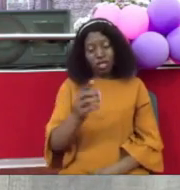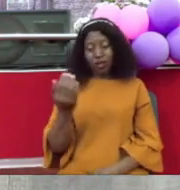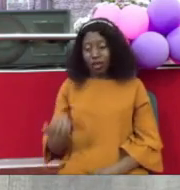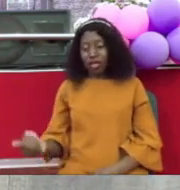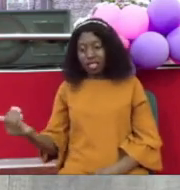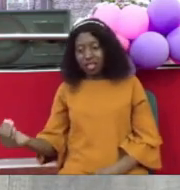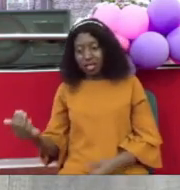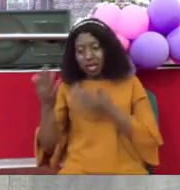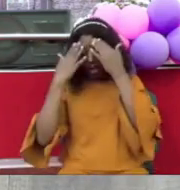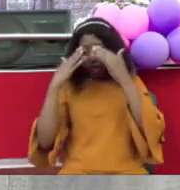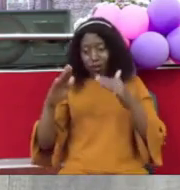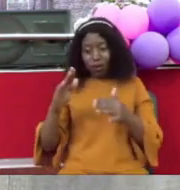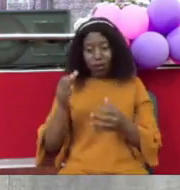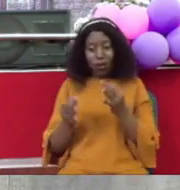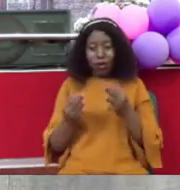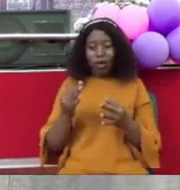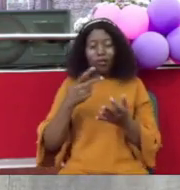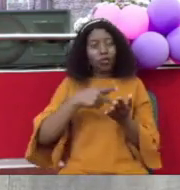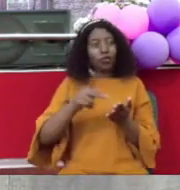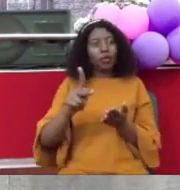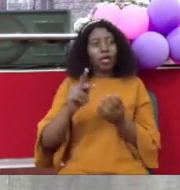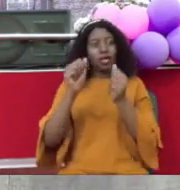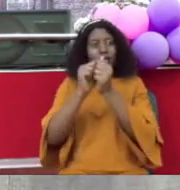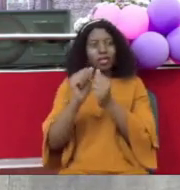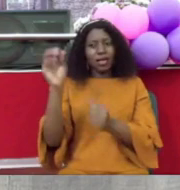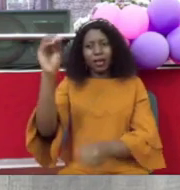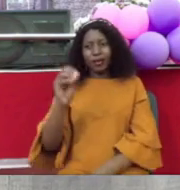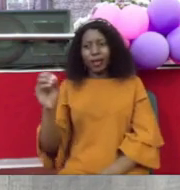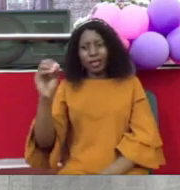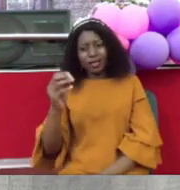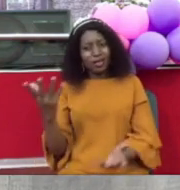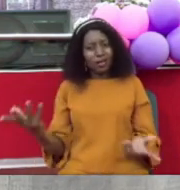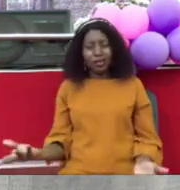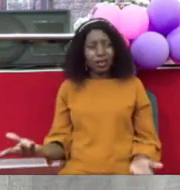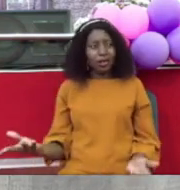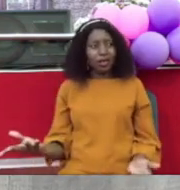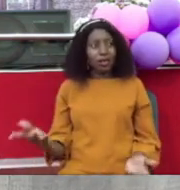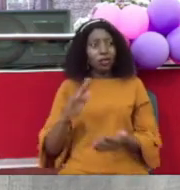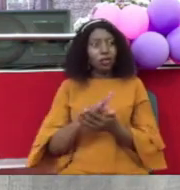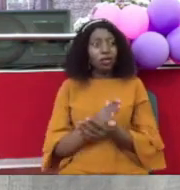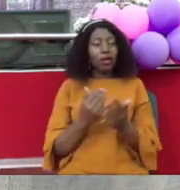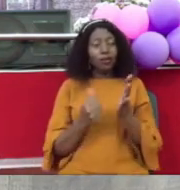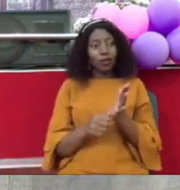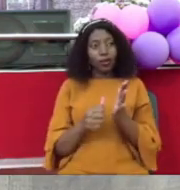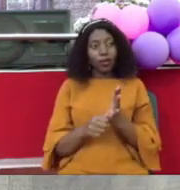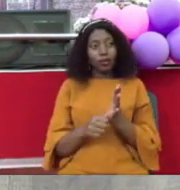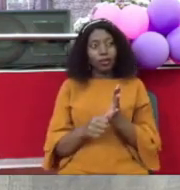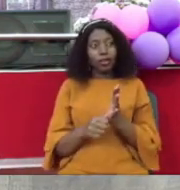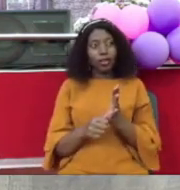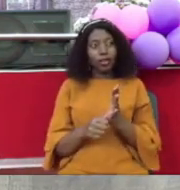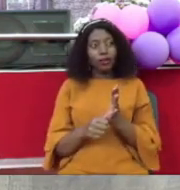tithe umelipa by that time. Hata sijui kama umelipa fungu wakati ule. So some problems. Hiyo ni shida.